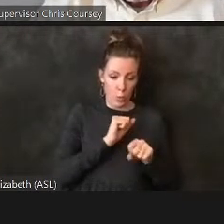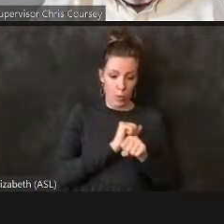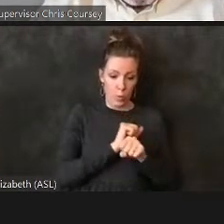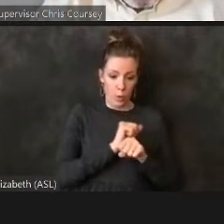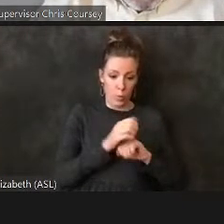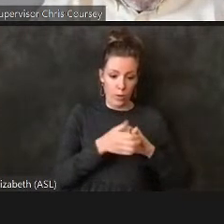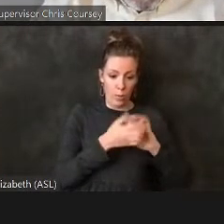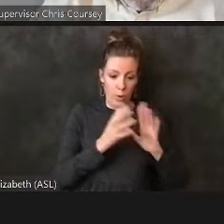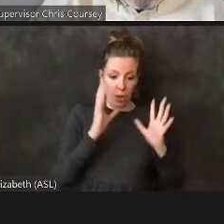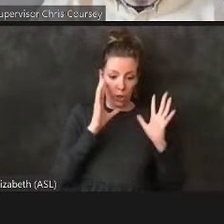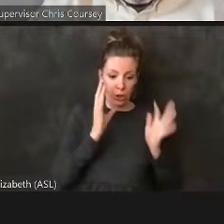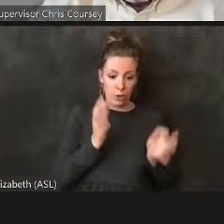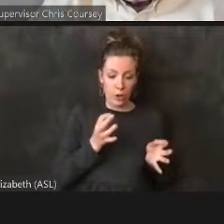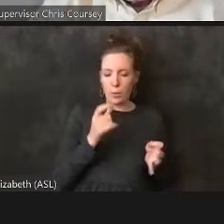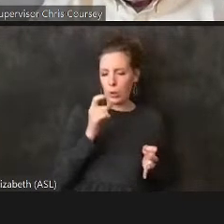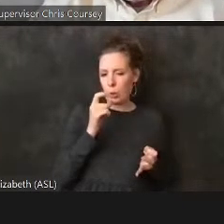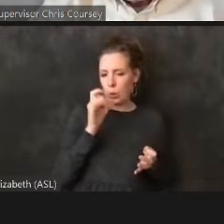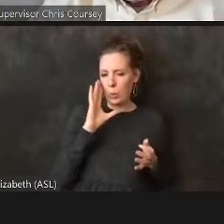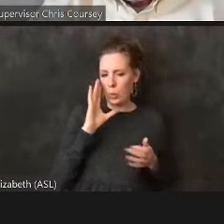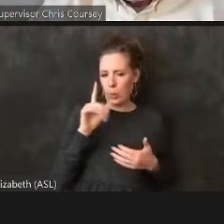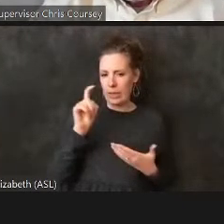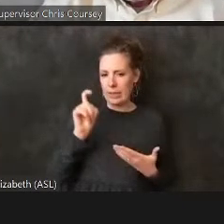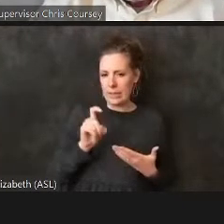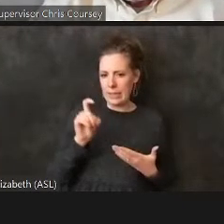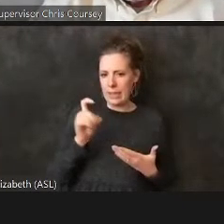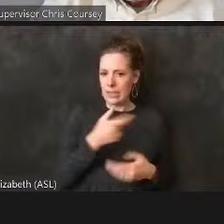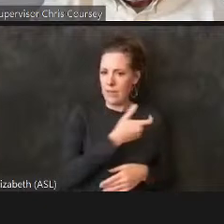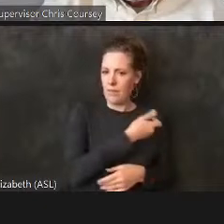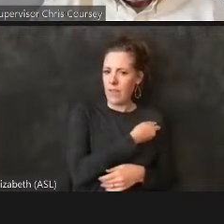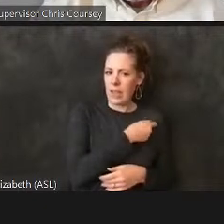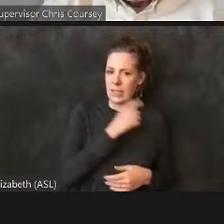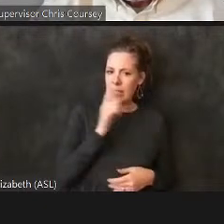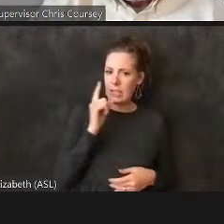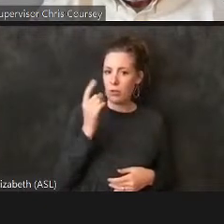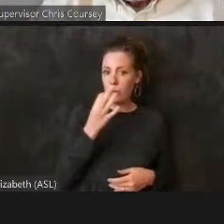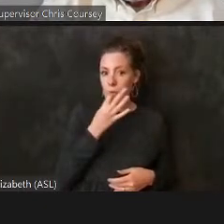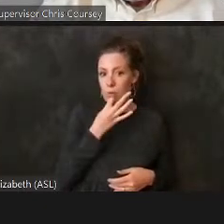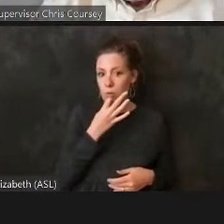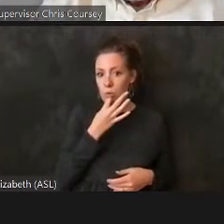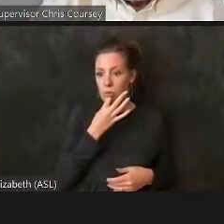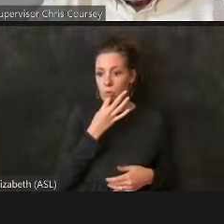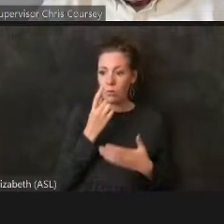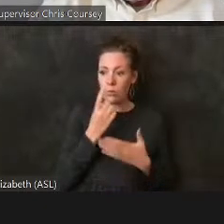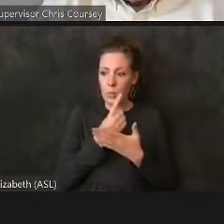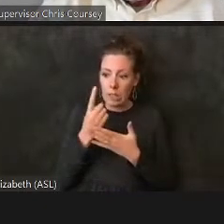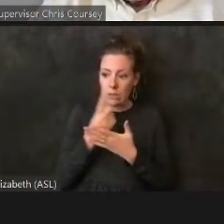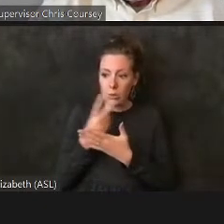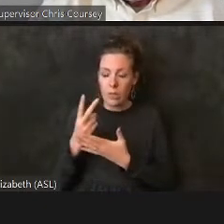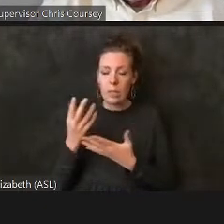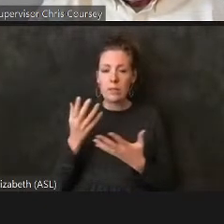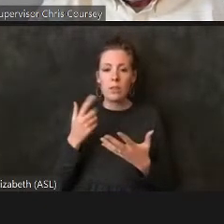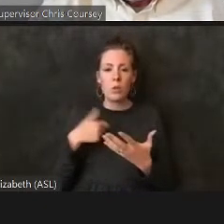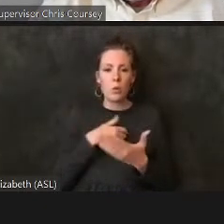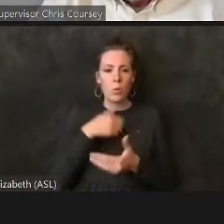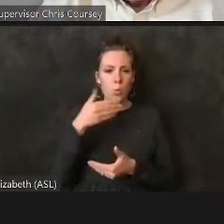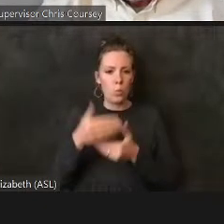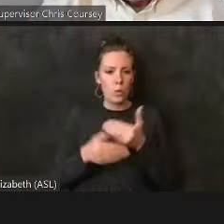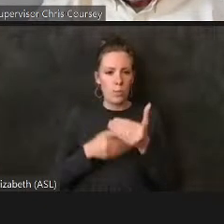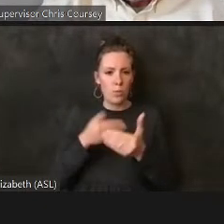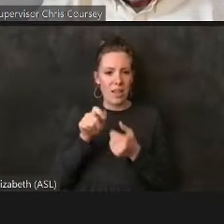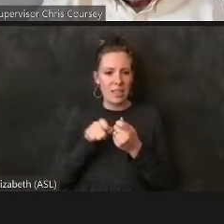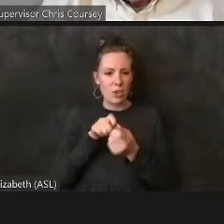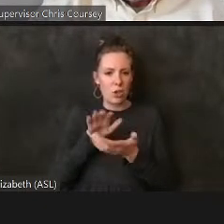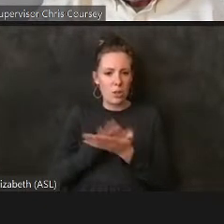to determine who's going to need vaccine in the coming days and week. We process certain